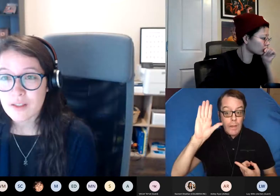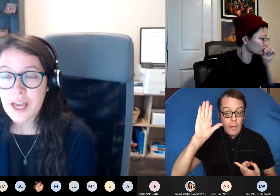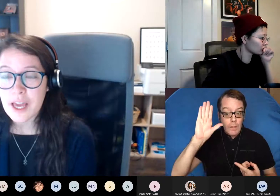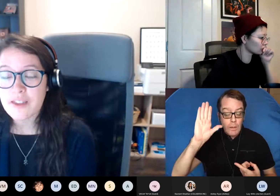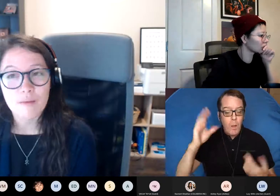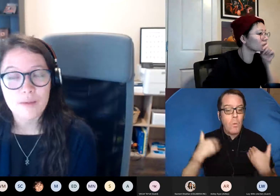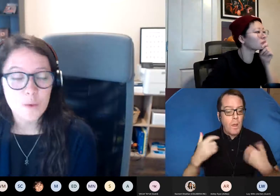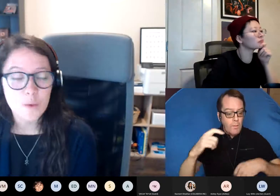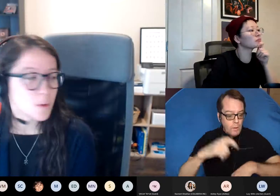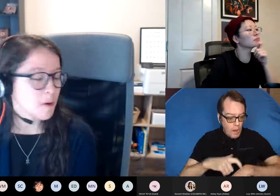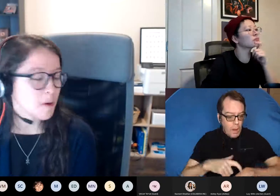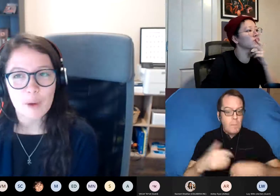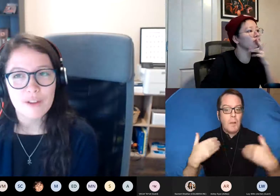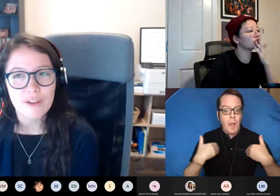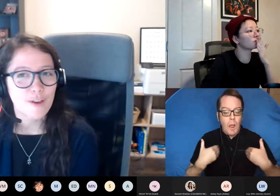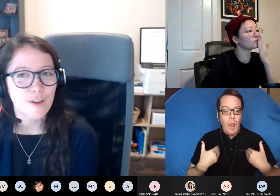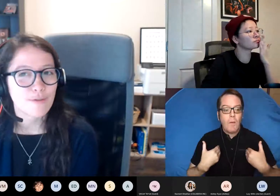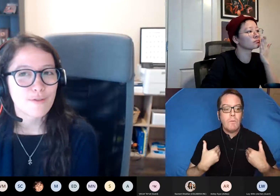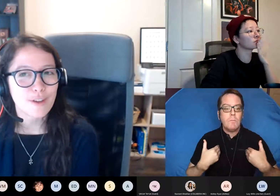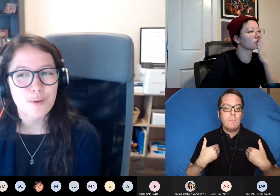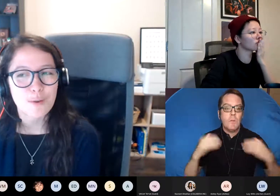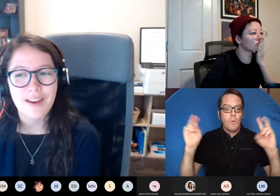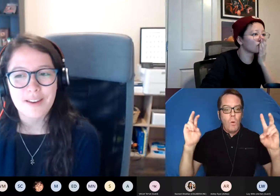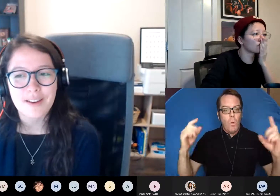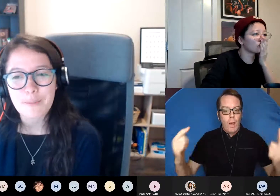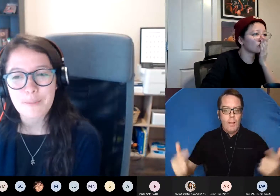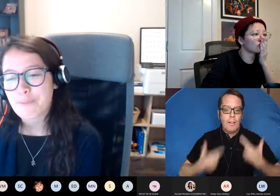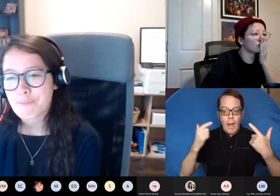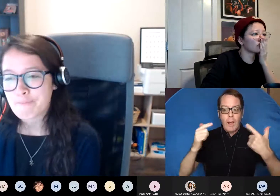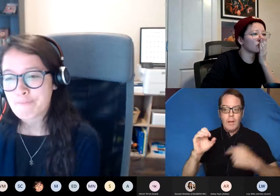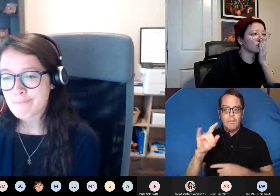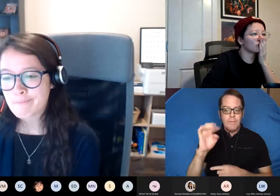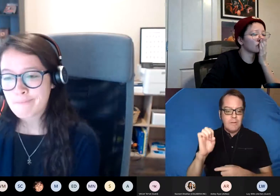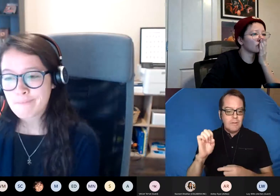to take them quote unquote live if you would like.